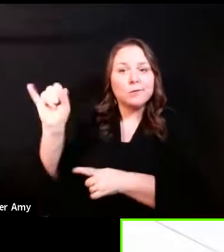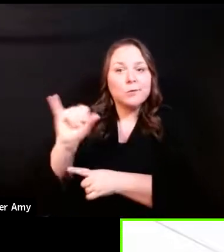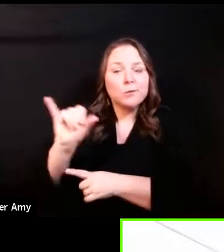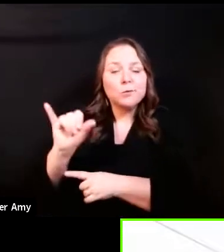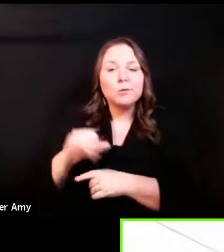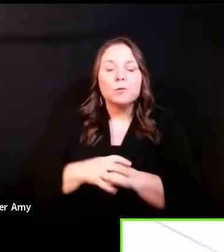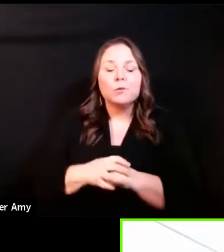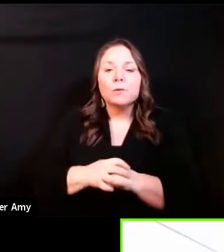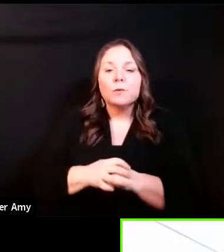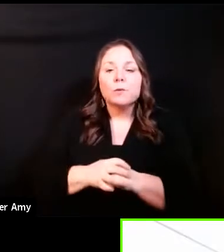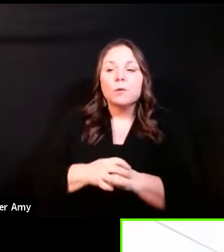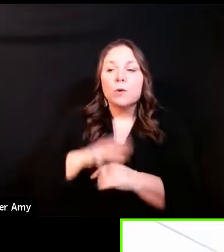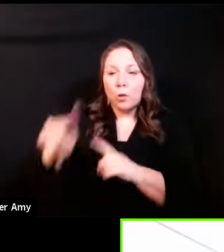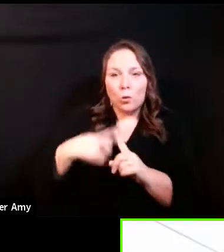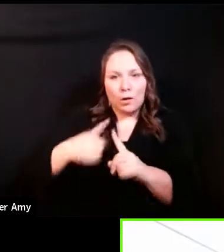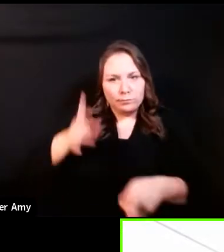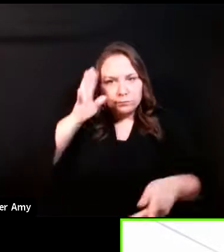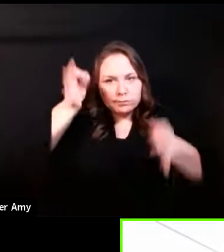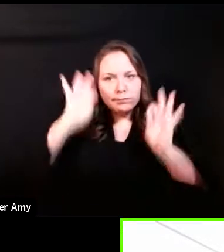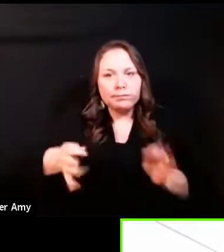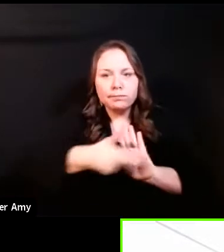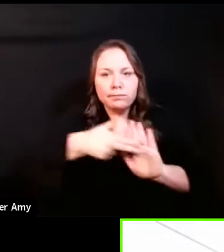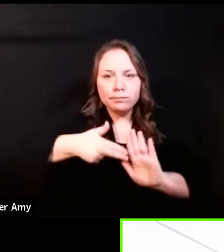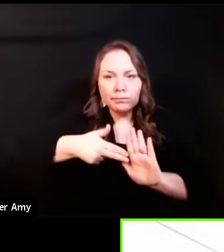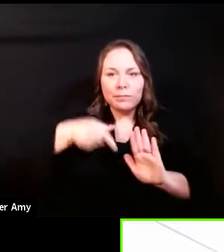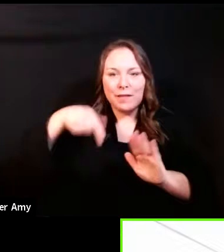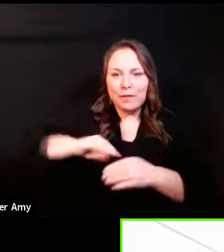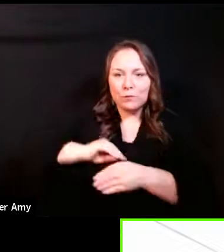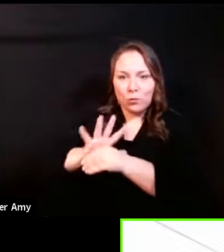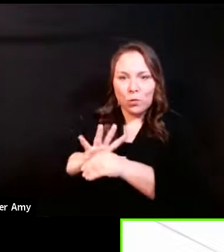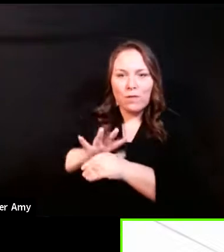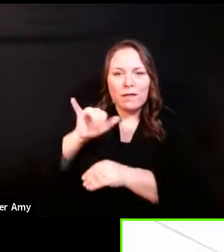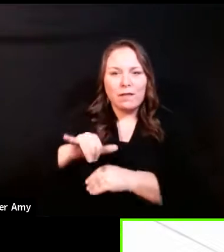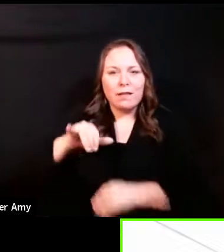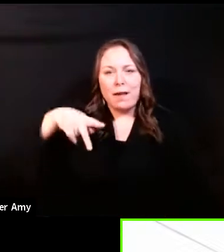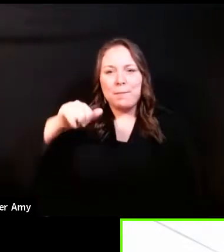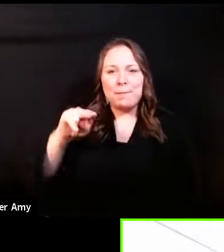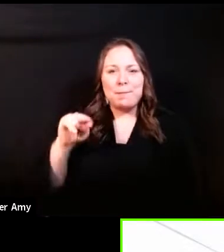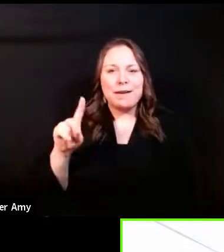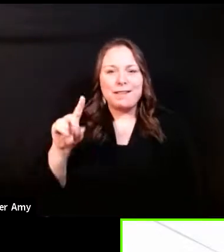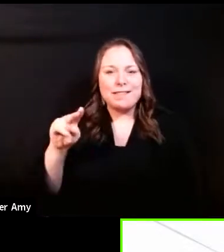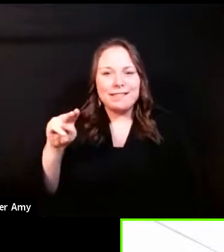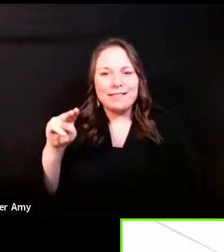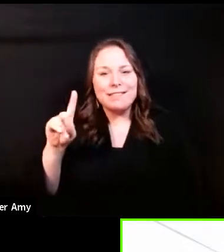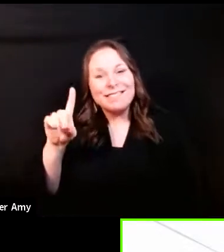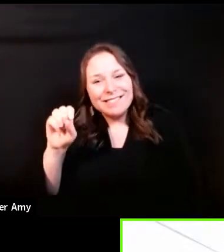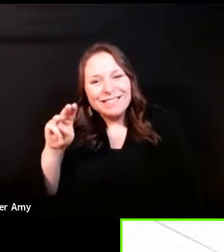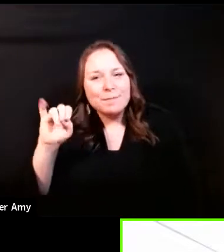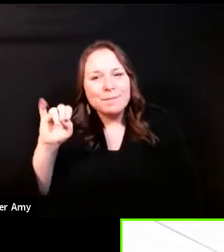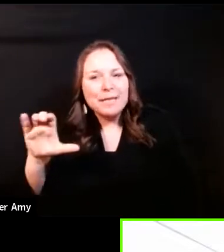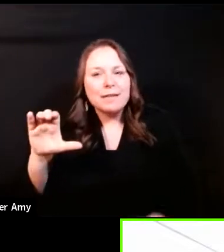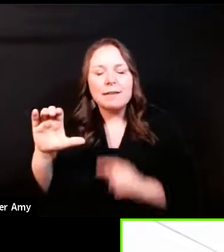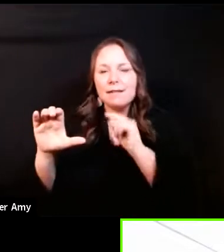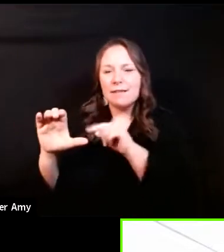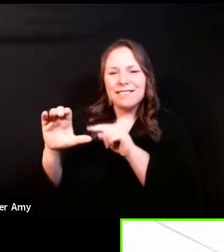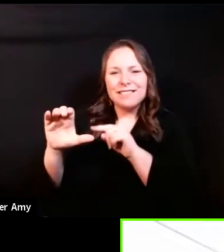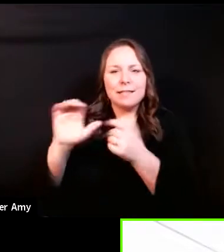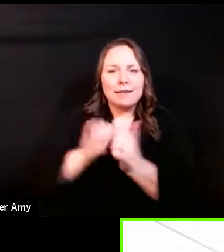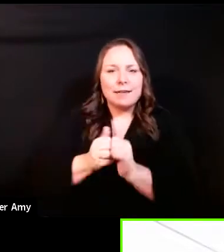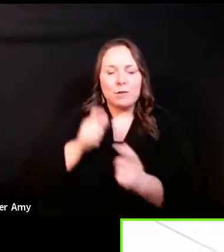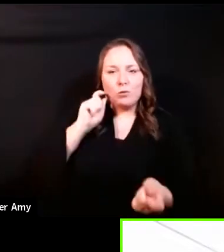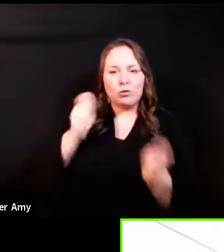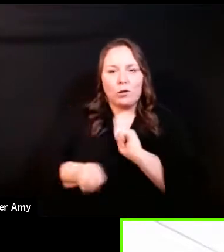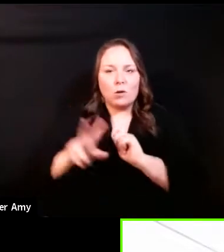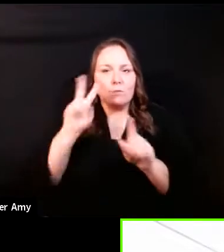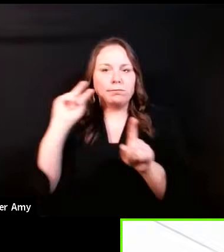when that declaration did come, that COVID-19 was a global pandemic, How did that maybe change the way you were